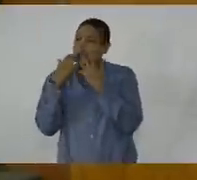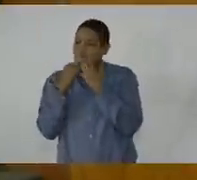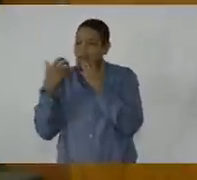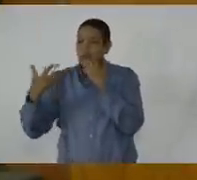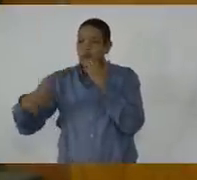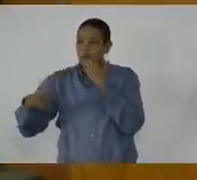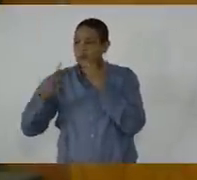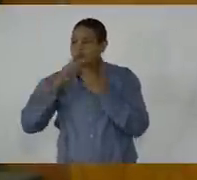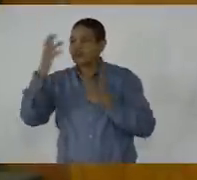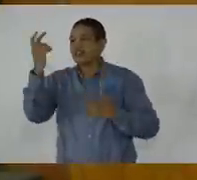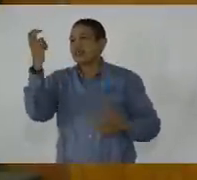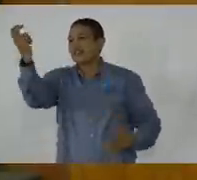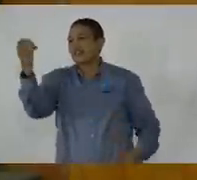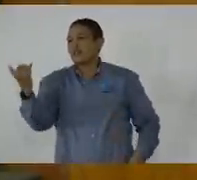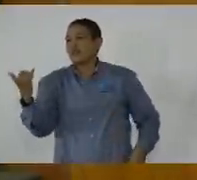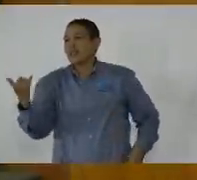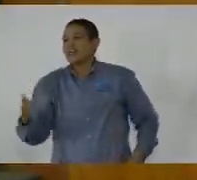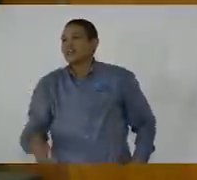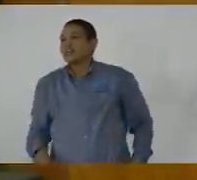tremendously, and he's here in the audience today.